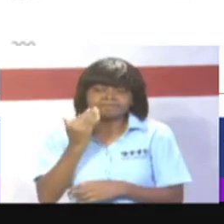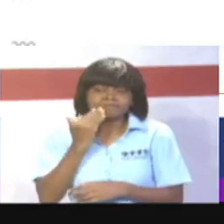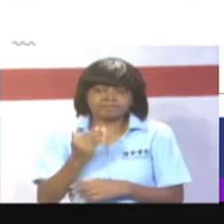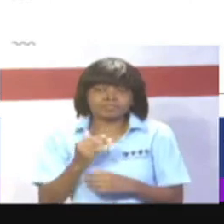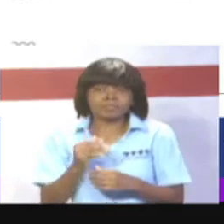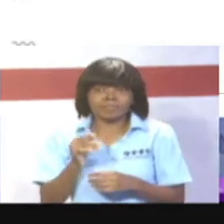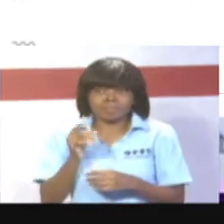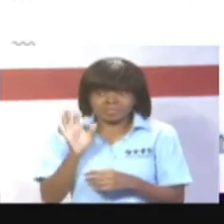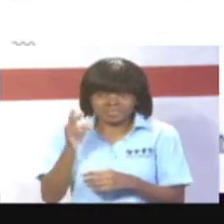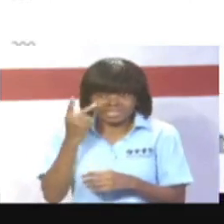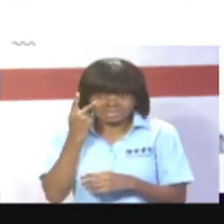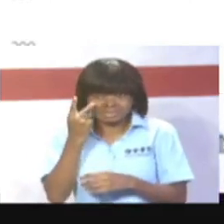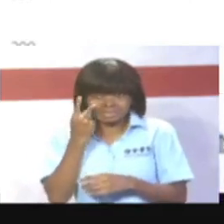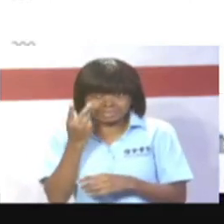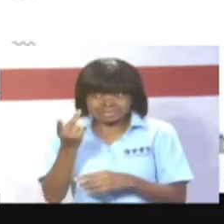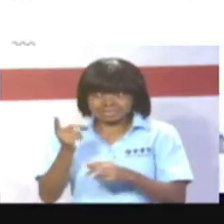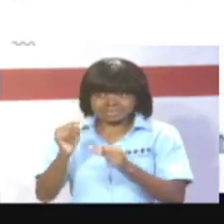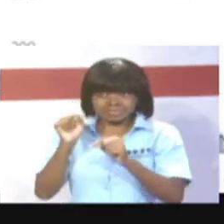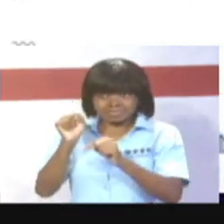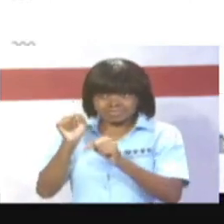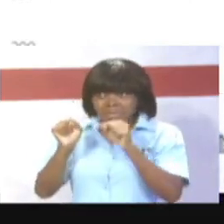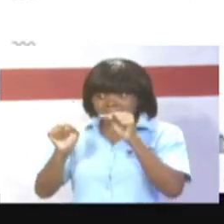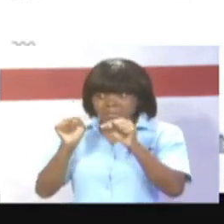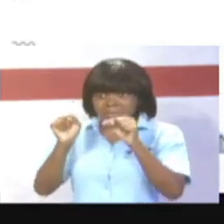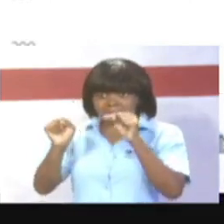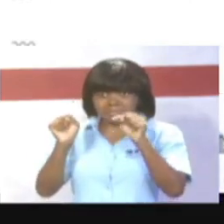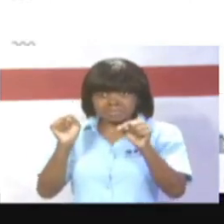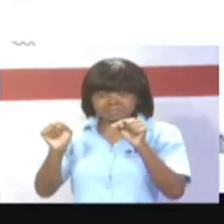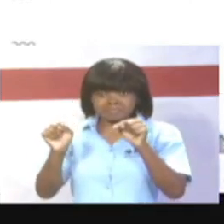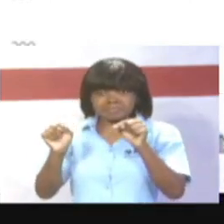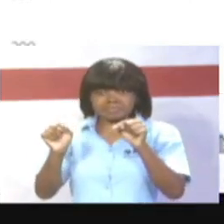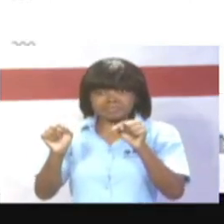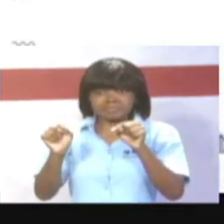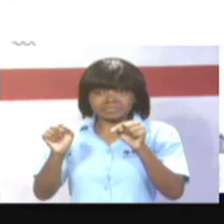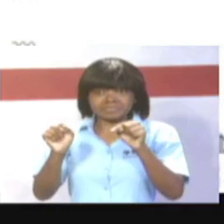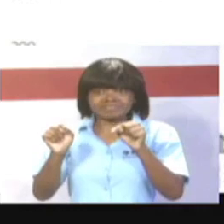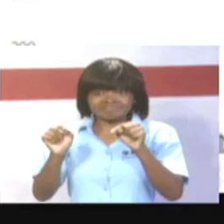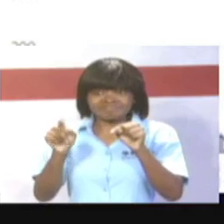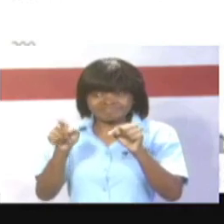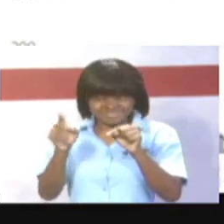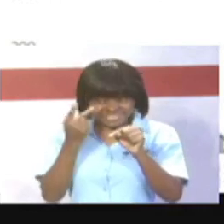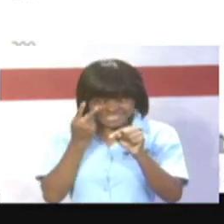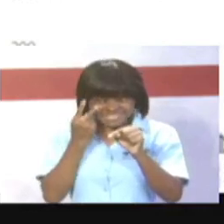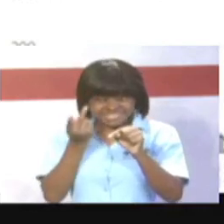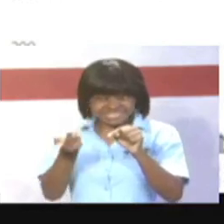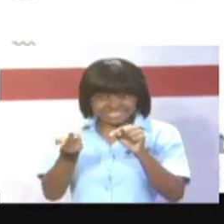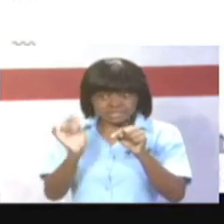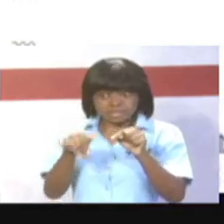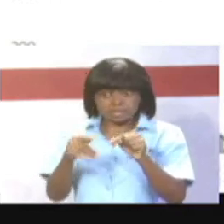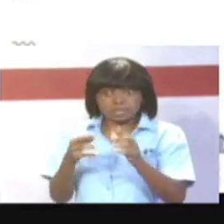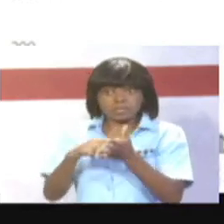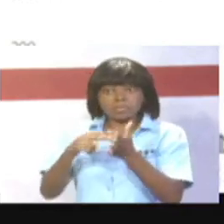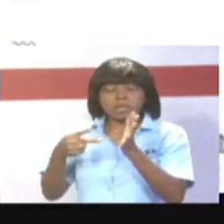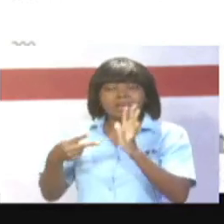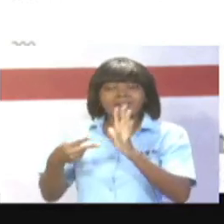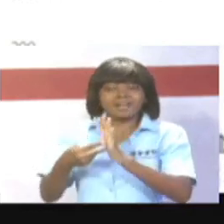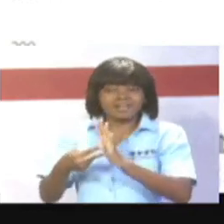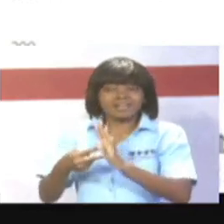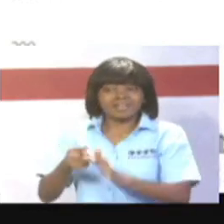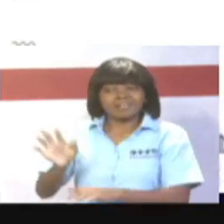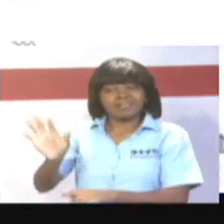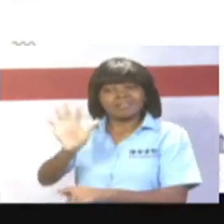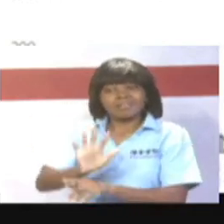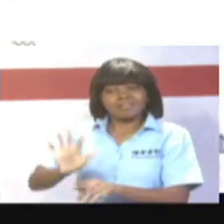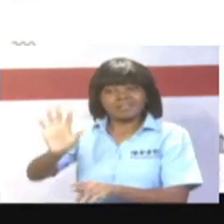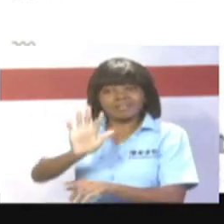about. If we could move the bottom third so we can, thank you. If that dotted line represents that rolling average because cases fluctuate from day to day,